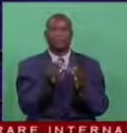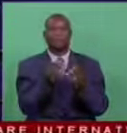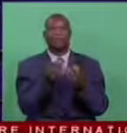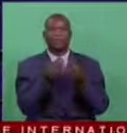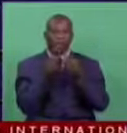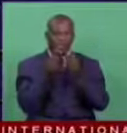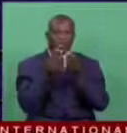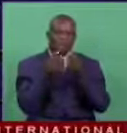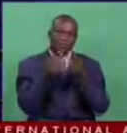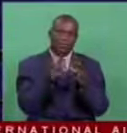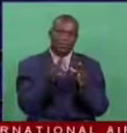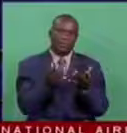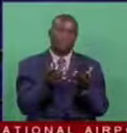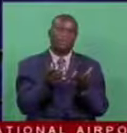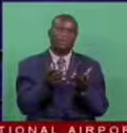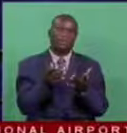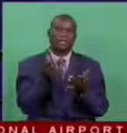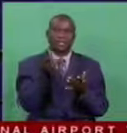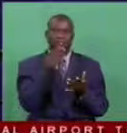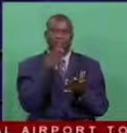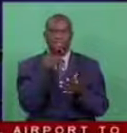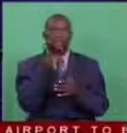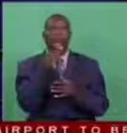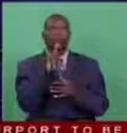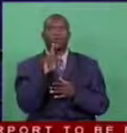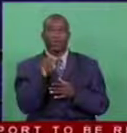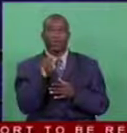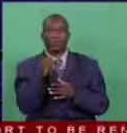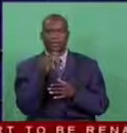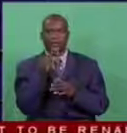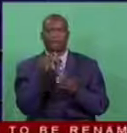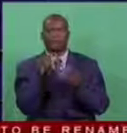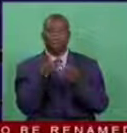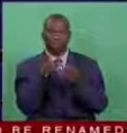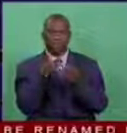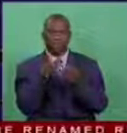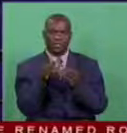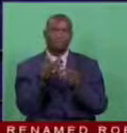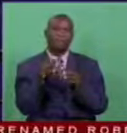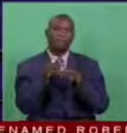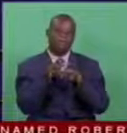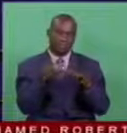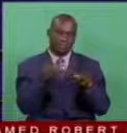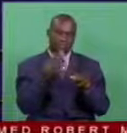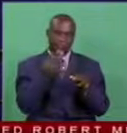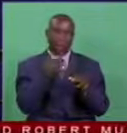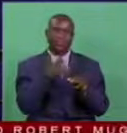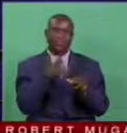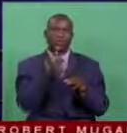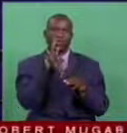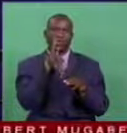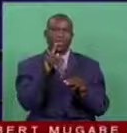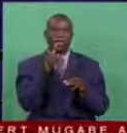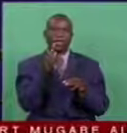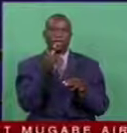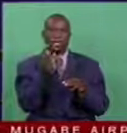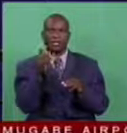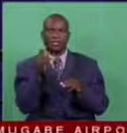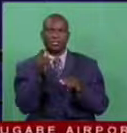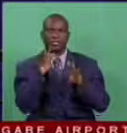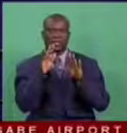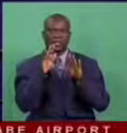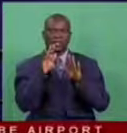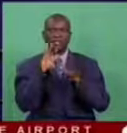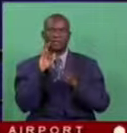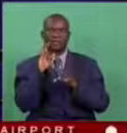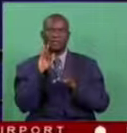thing? So basically what the United Nations is saying is together for peace. We are saying all the 193 members of the United Nations, everybody has a role